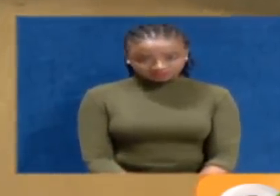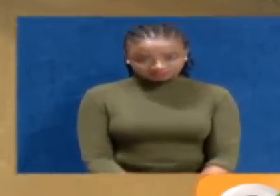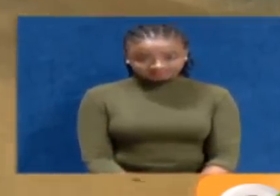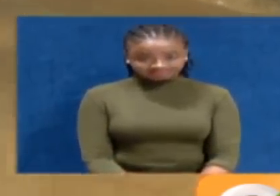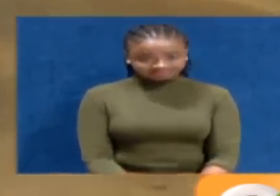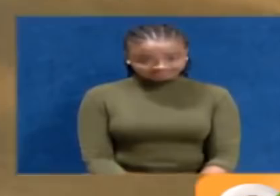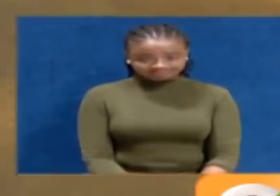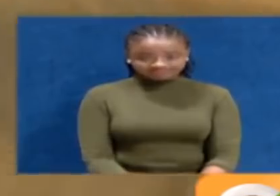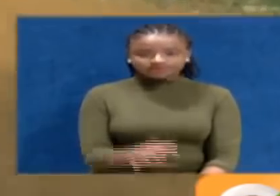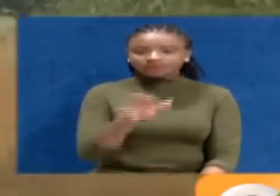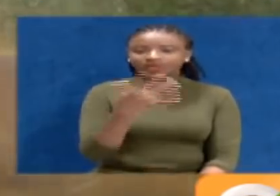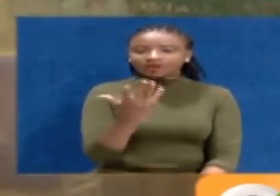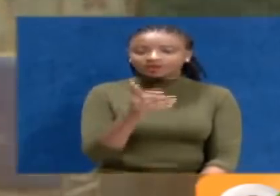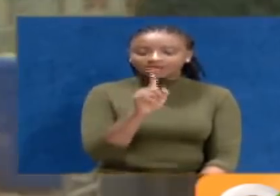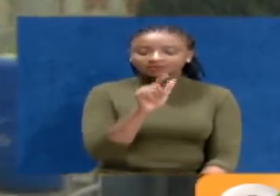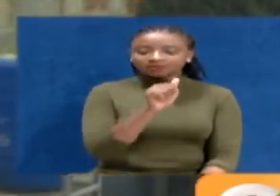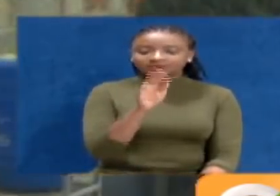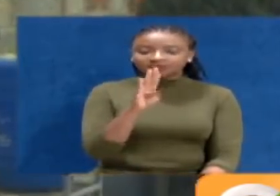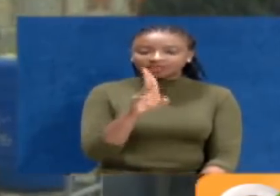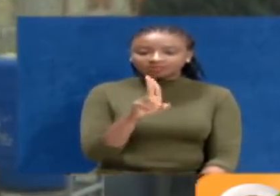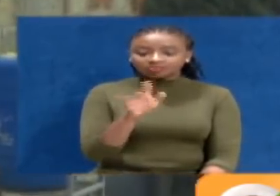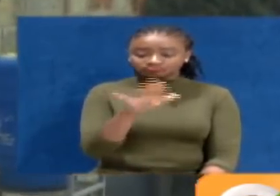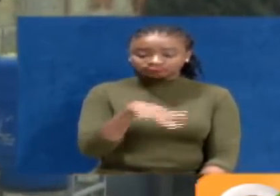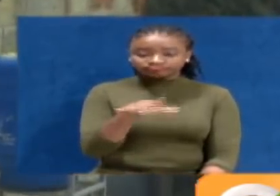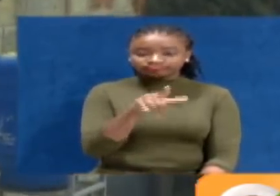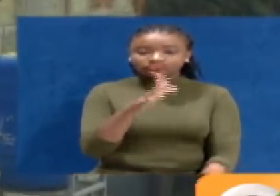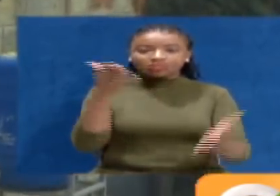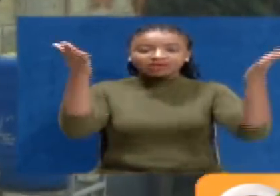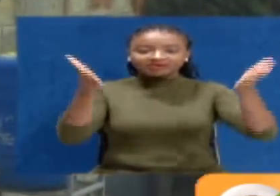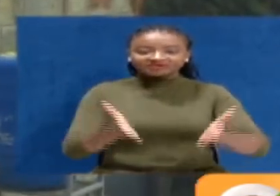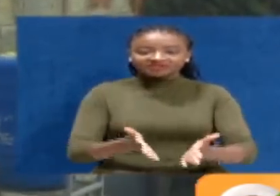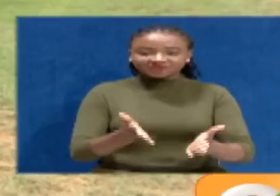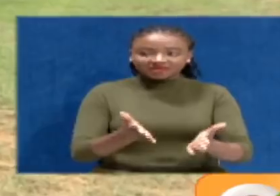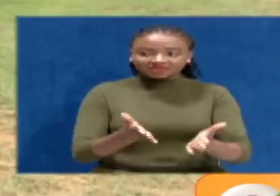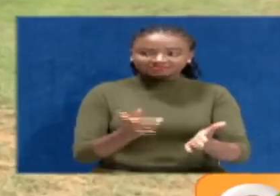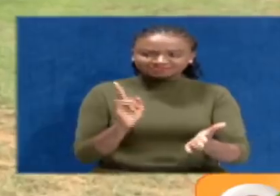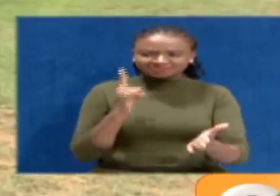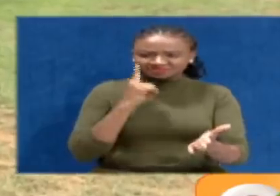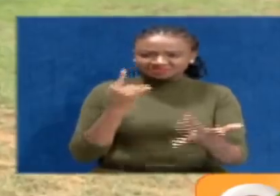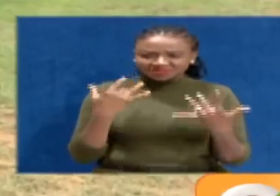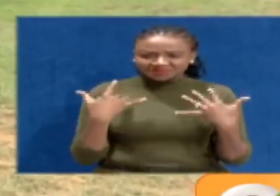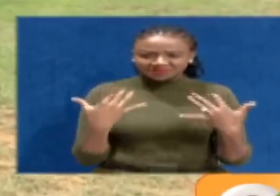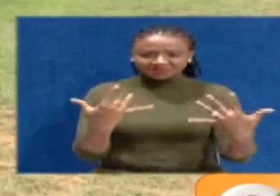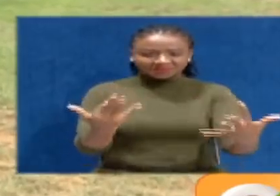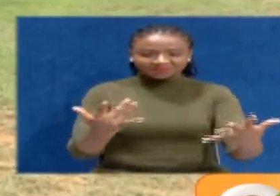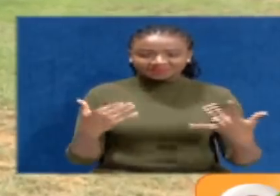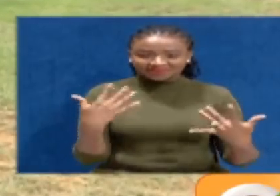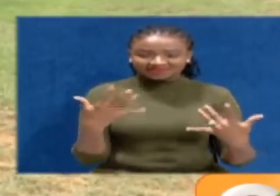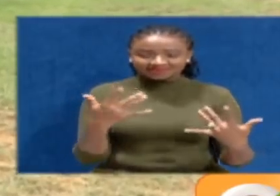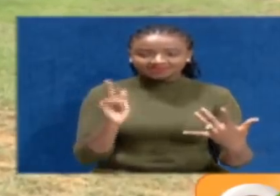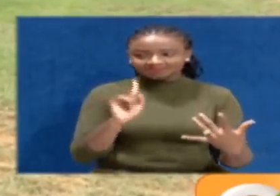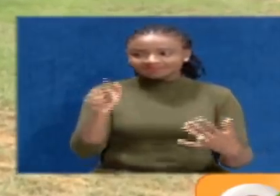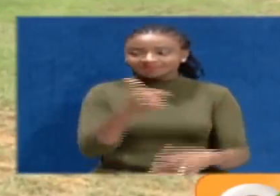Rift Valley Tabu constituency, a combination of lush green and dry vegetation, leads us to Kimbilio